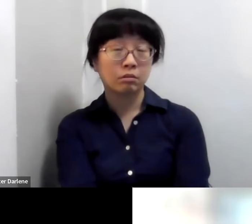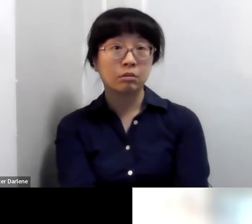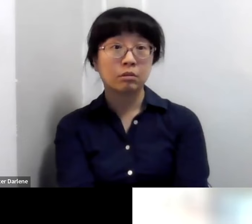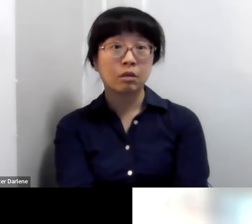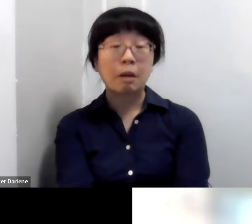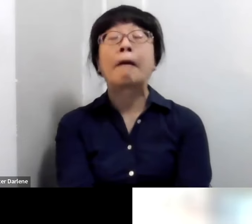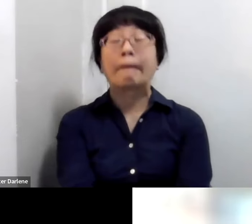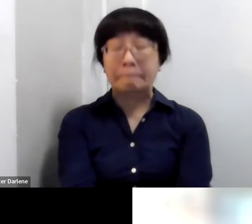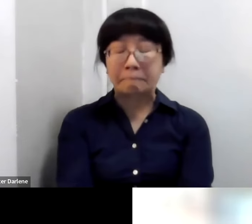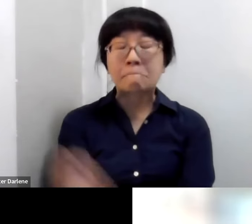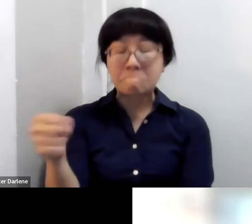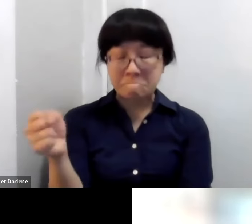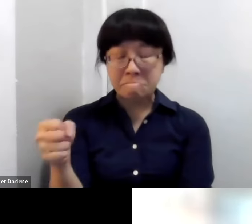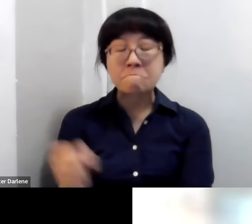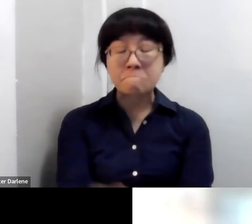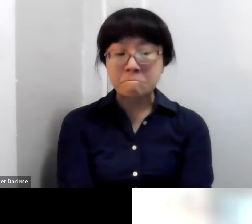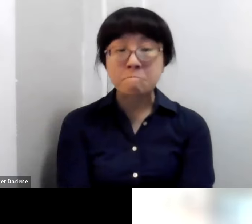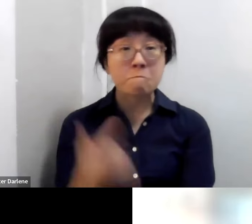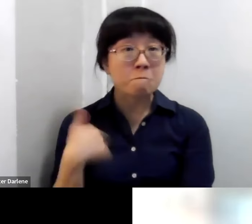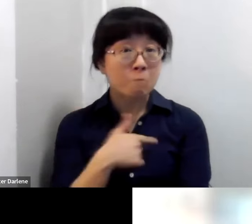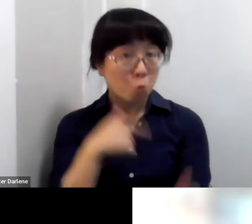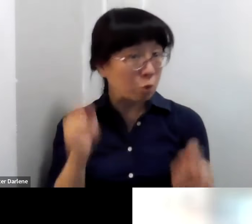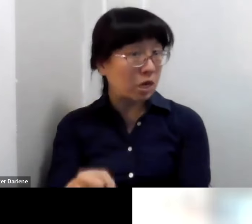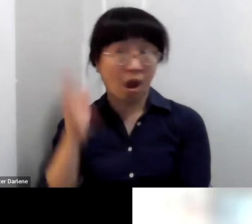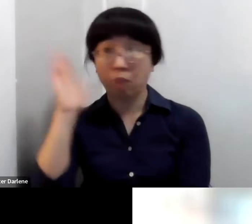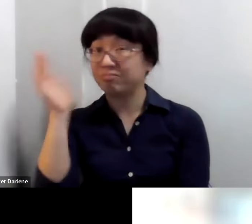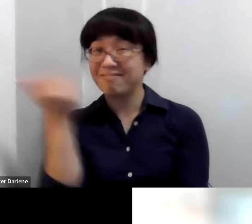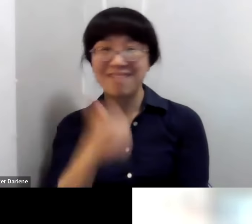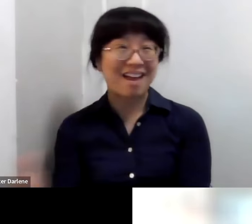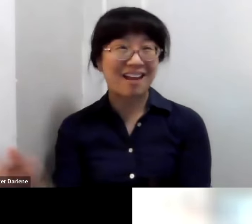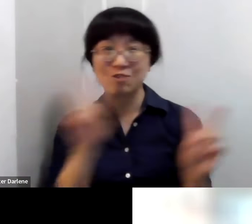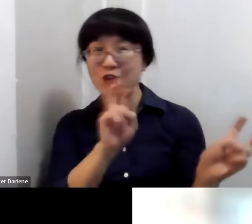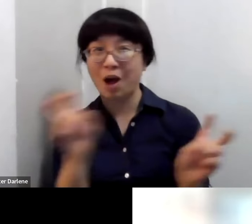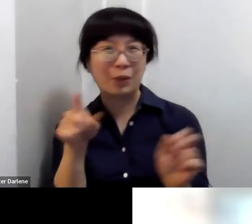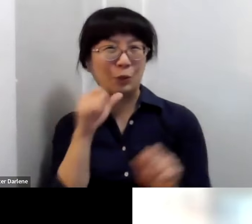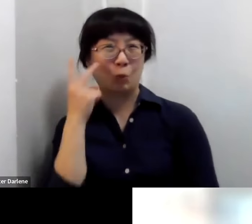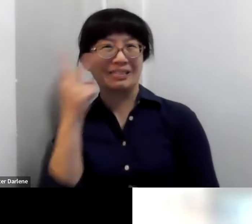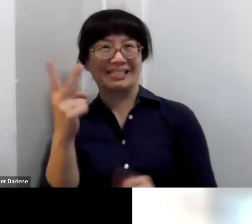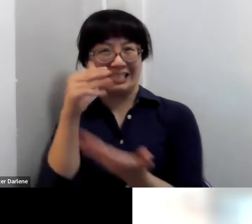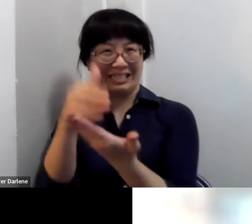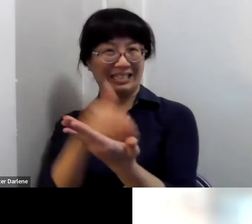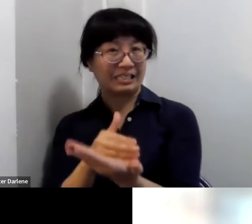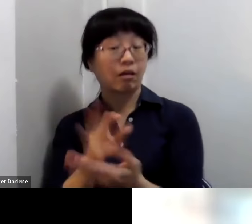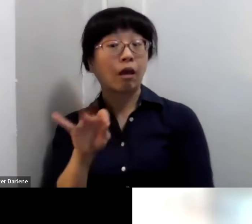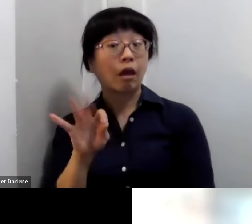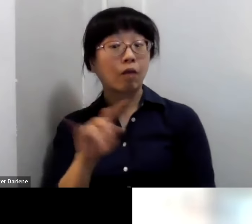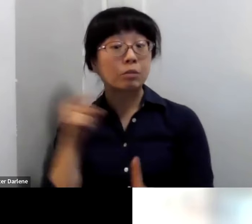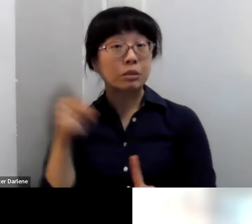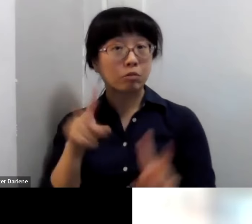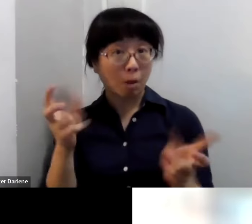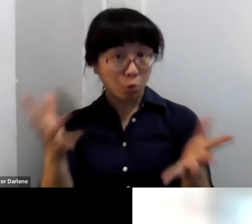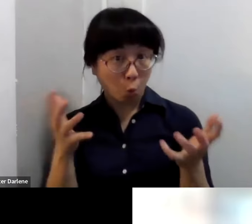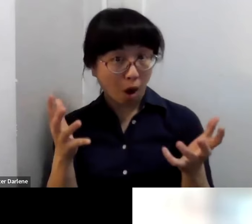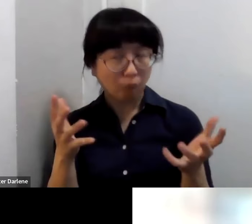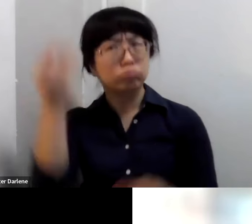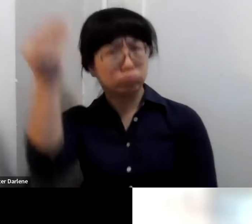Yeah, so definitely we can present on any topic that we didn't list. If there's a certain topic that you would like us to cover, please reach